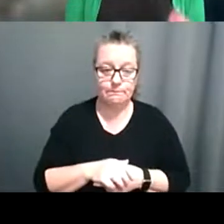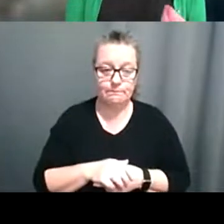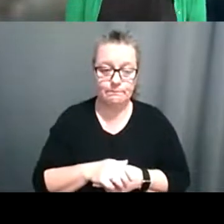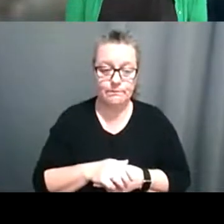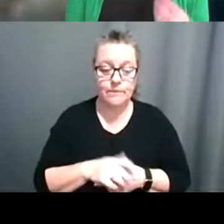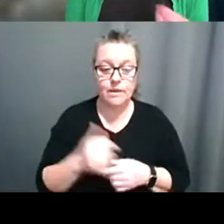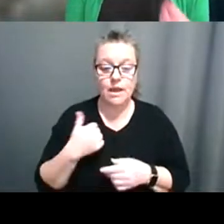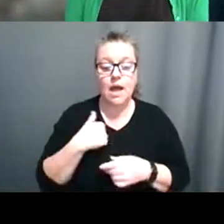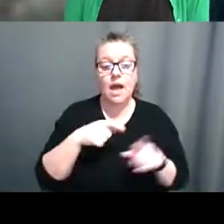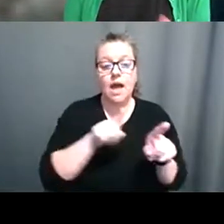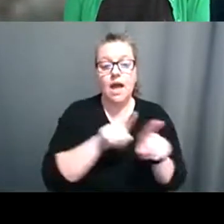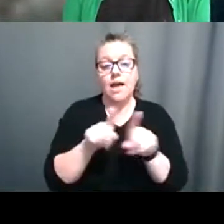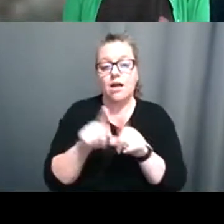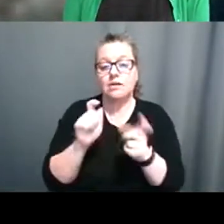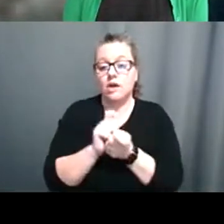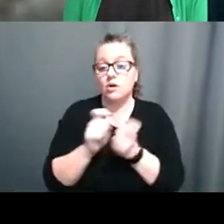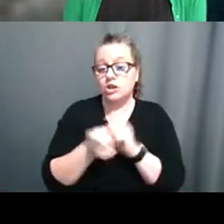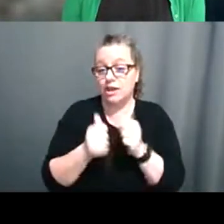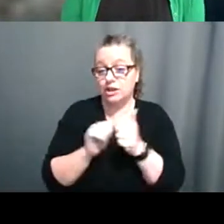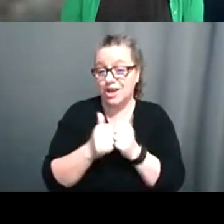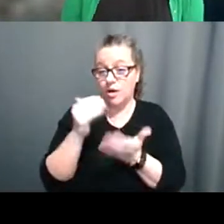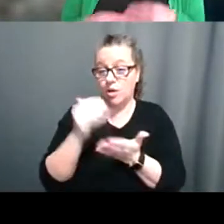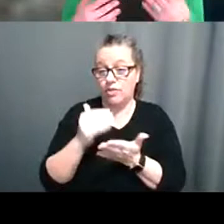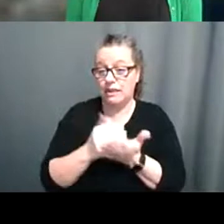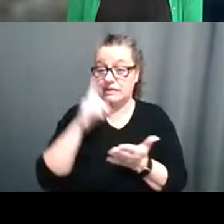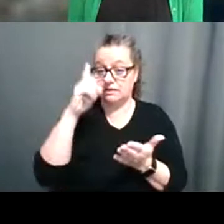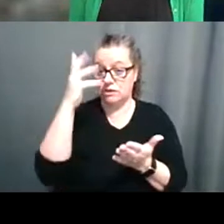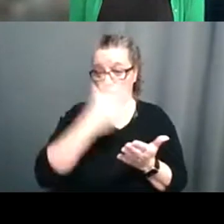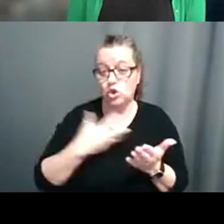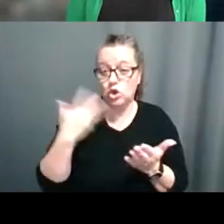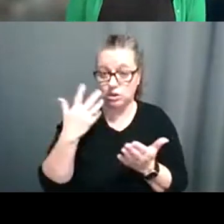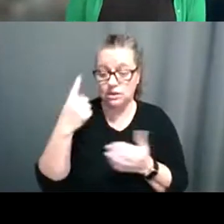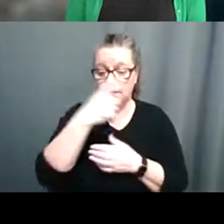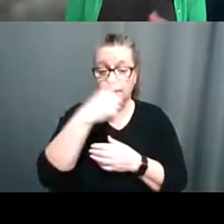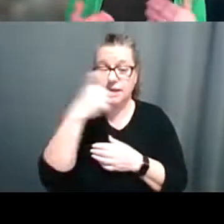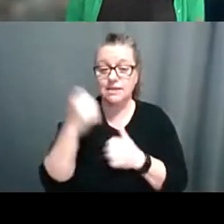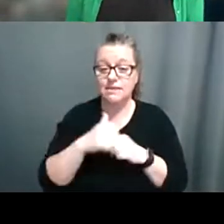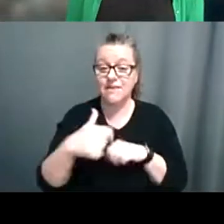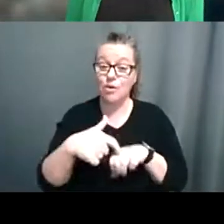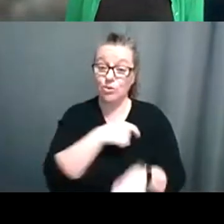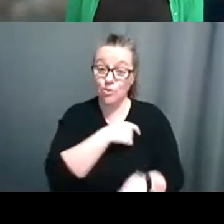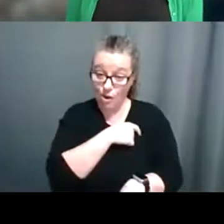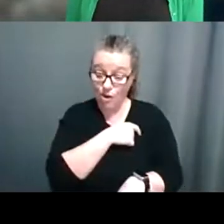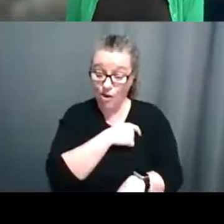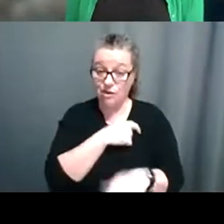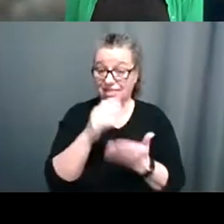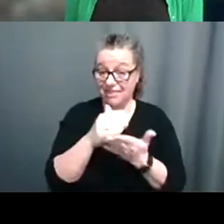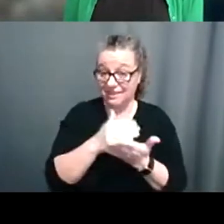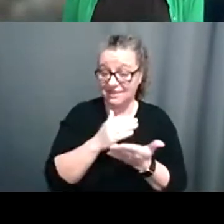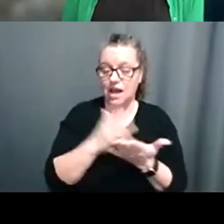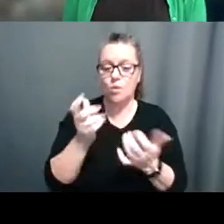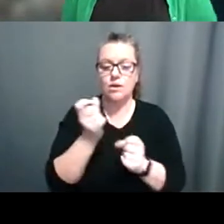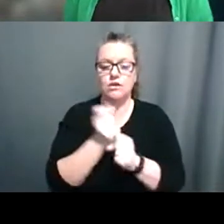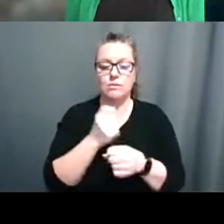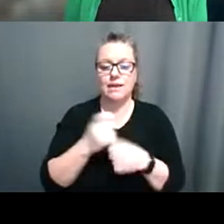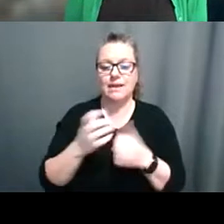I also changed how the list looks. Because of how long the list is, I wanted to make it easier to